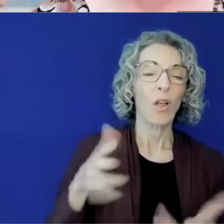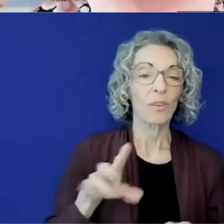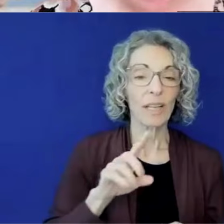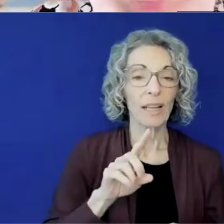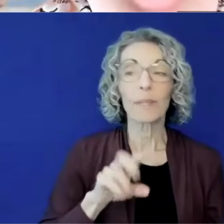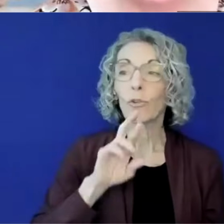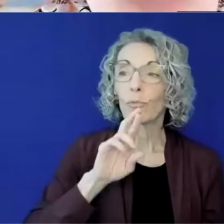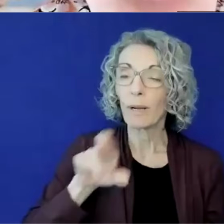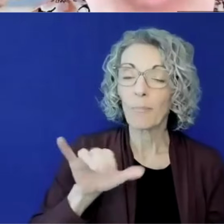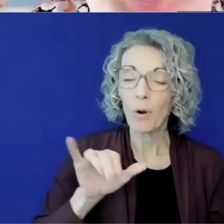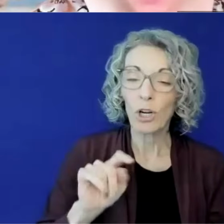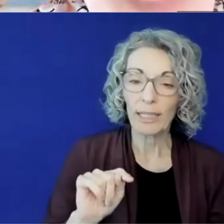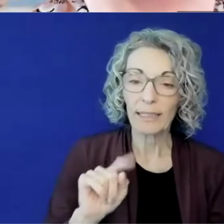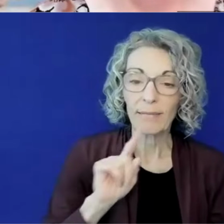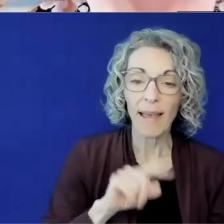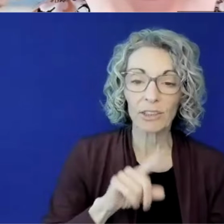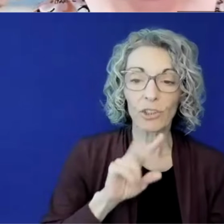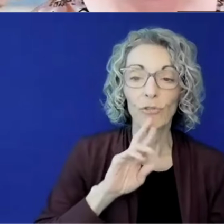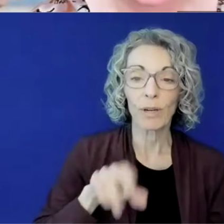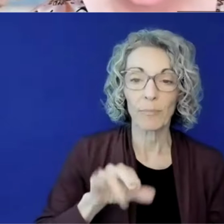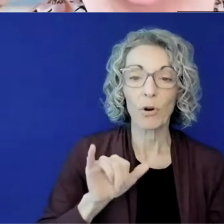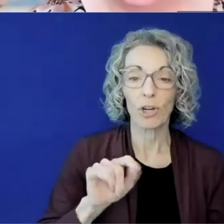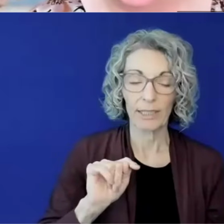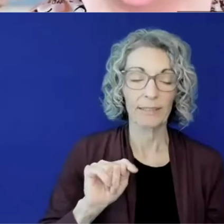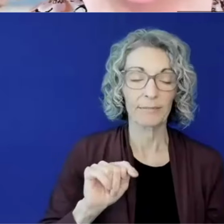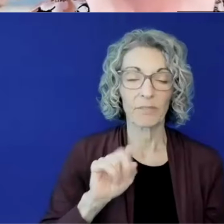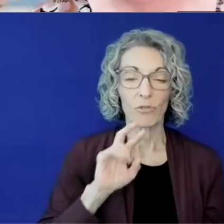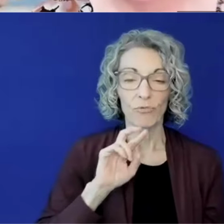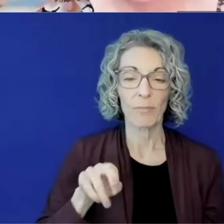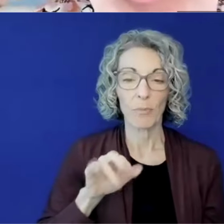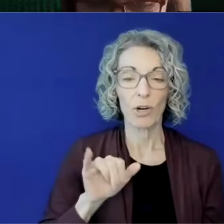Report it, report it, report it.